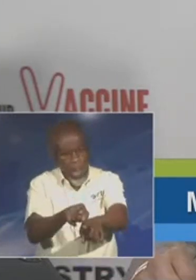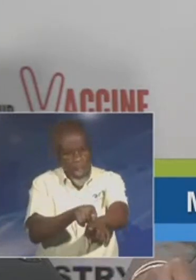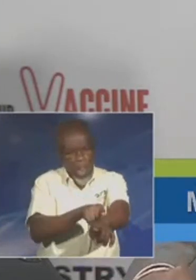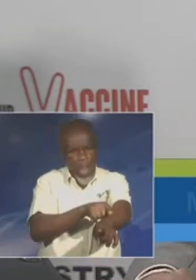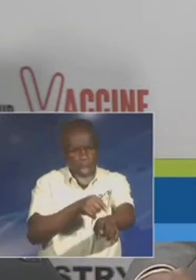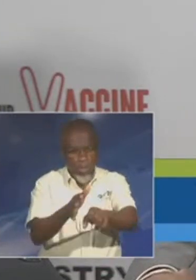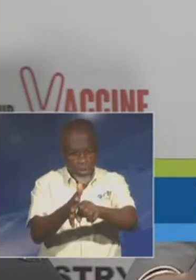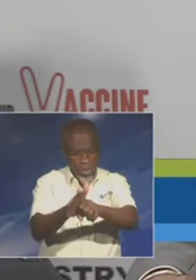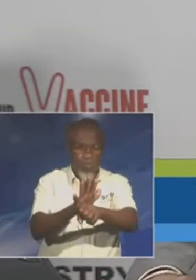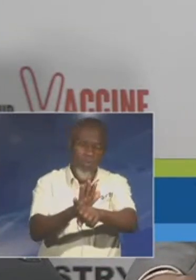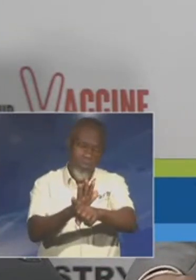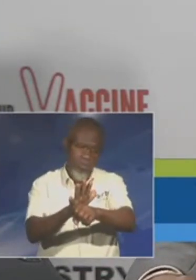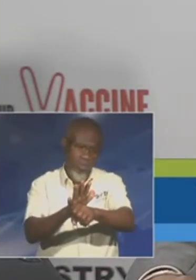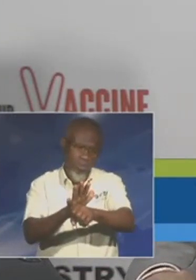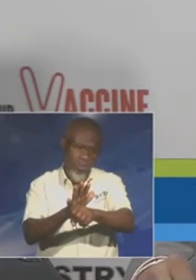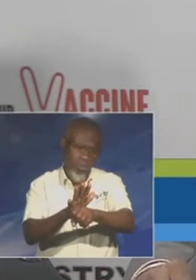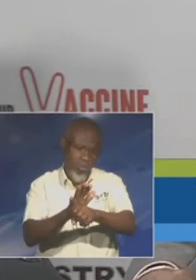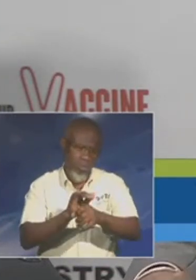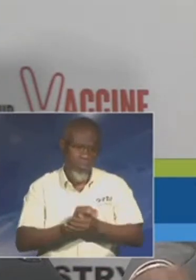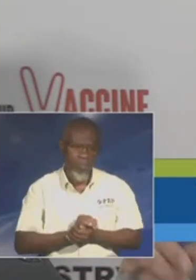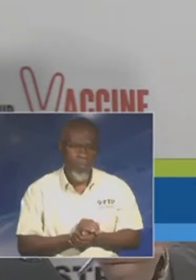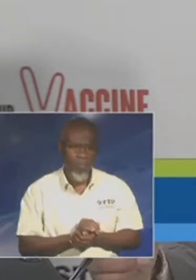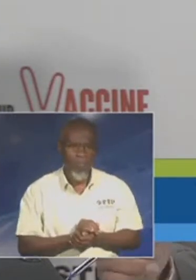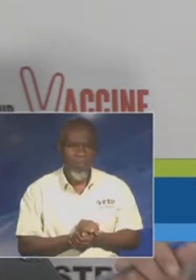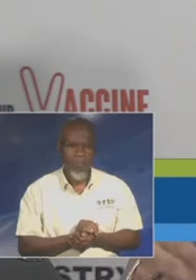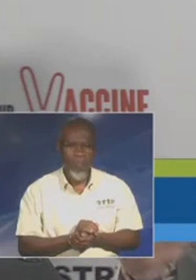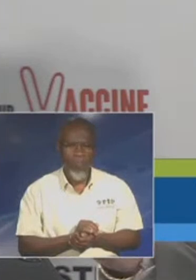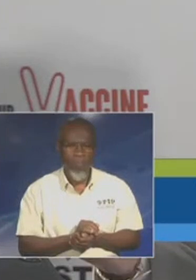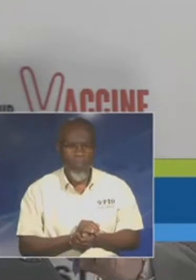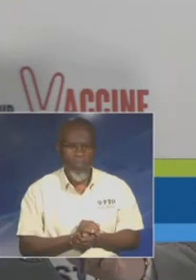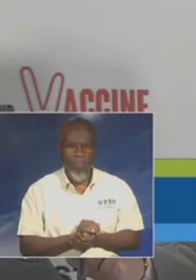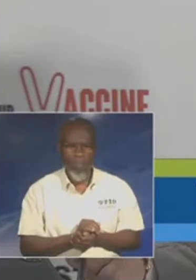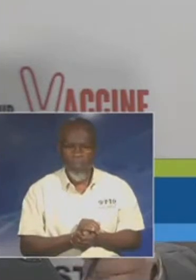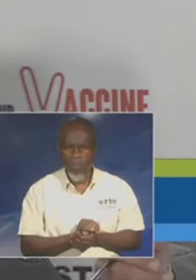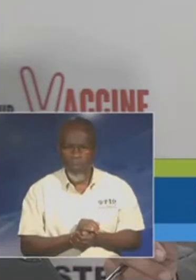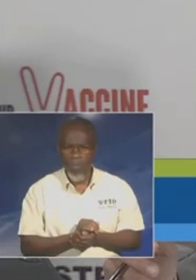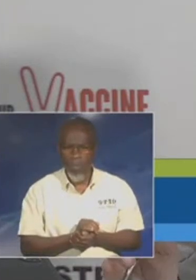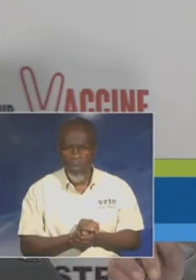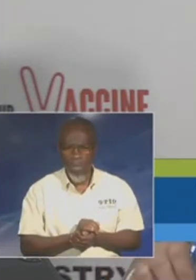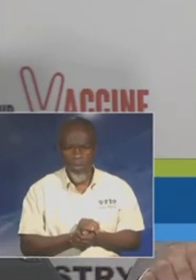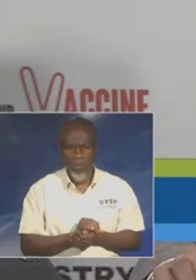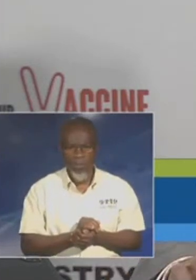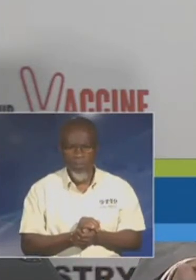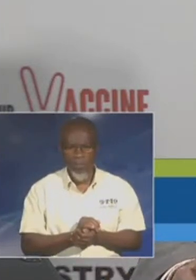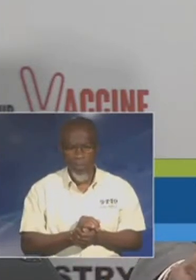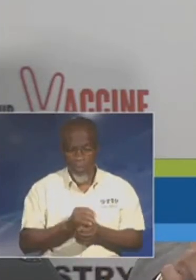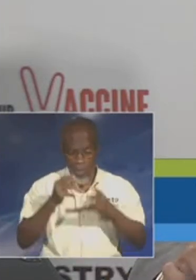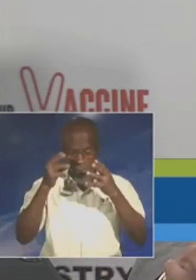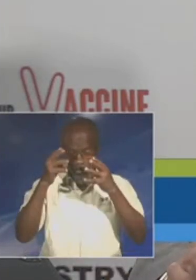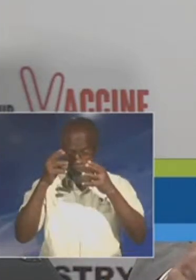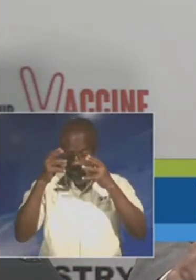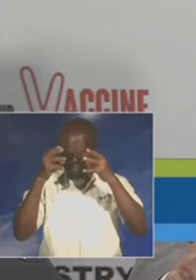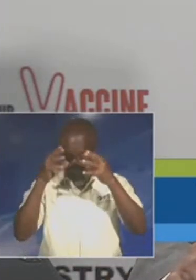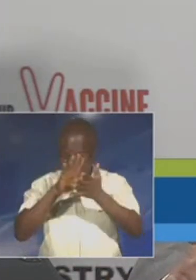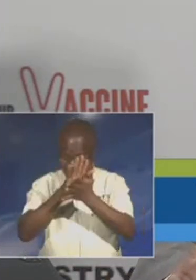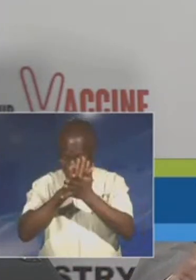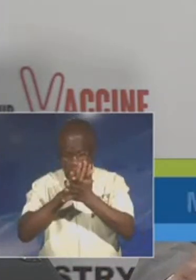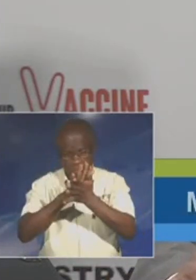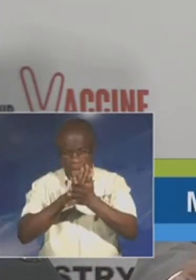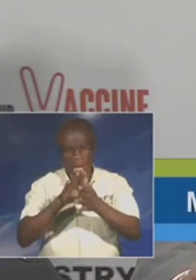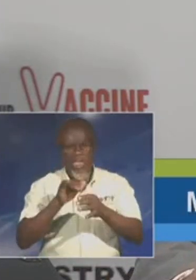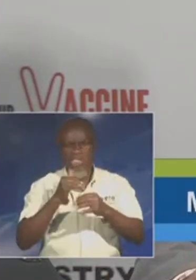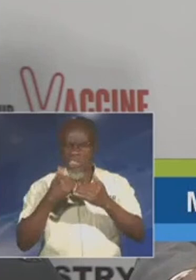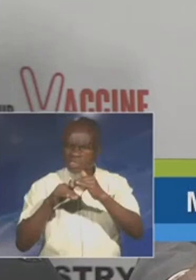get that from the Ministry of Education to primary schools or whatever. I just have the gross numbers. On the issue